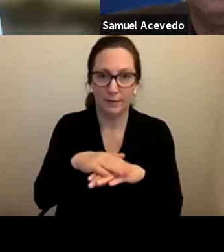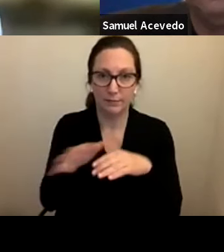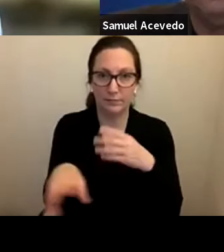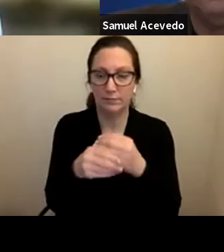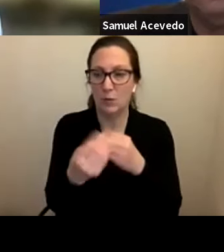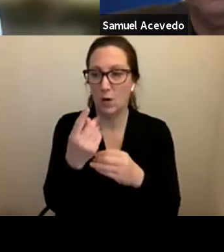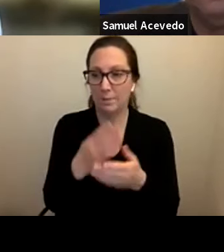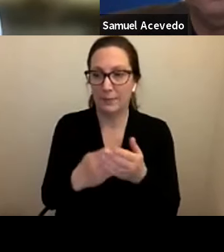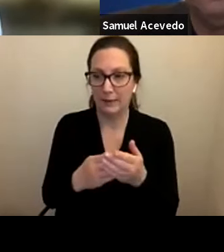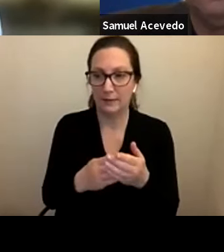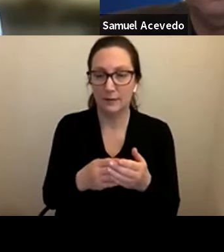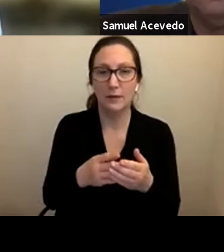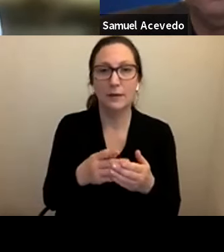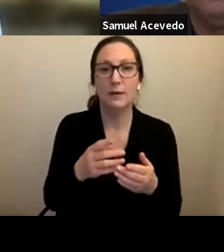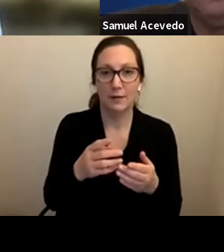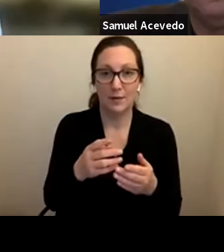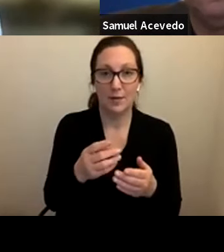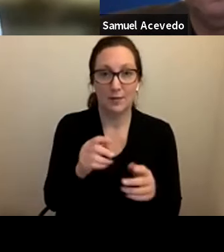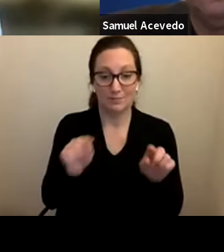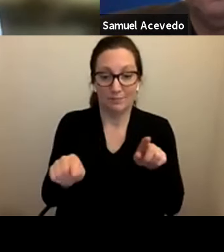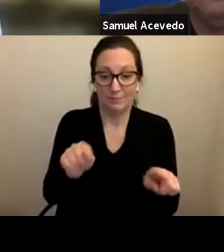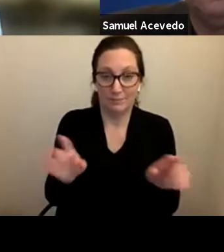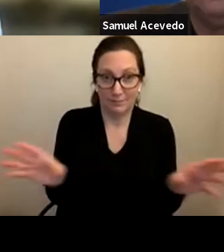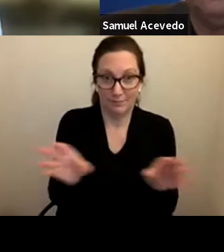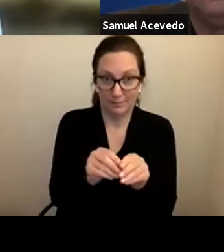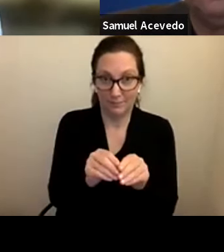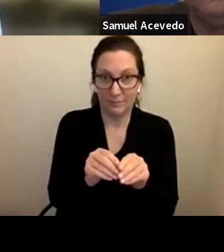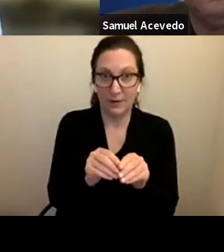They add the two things together,